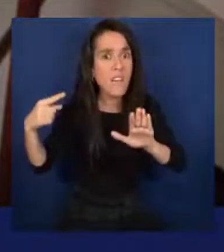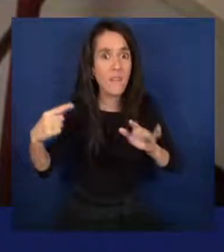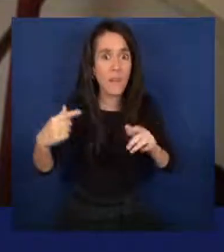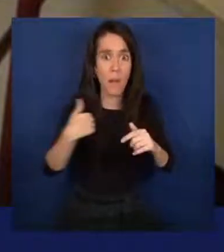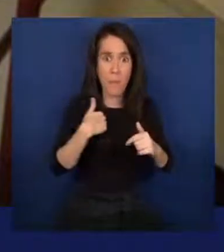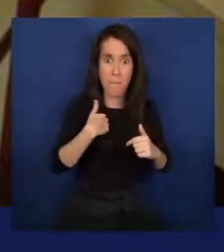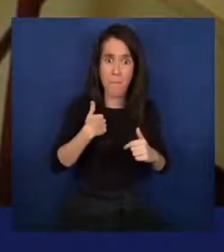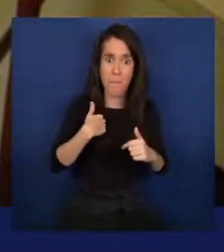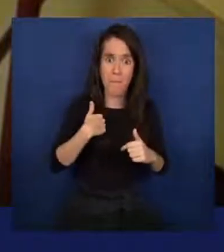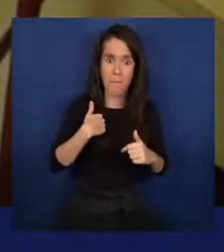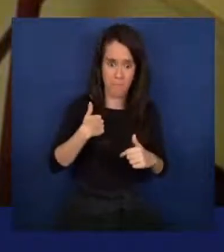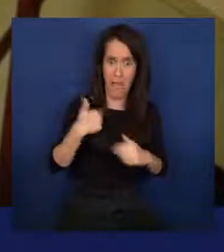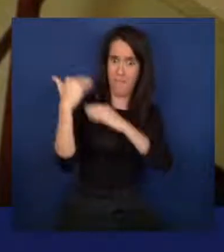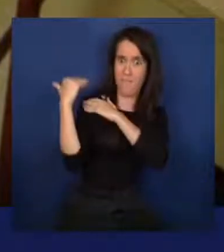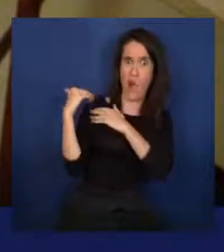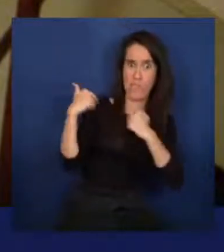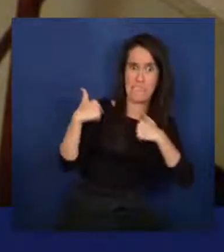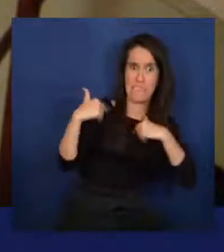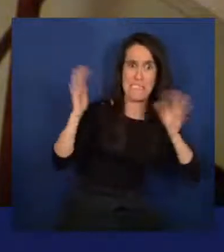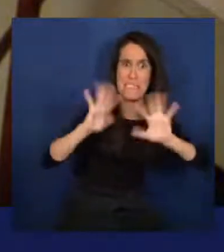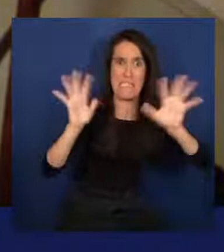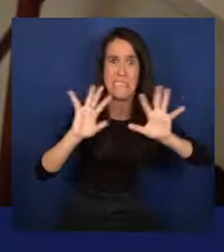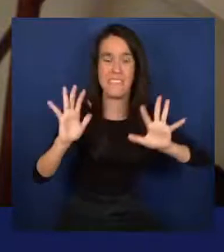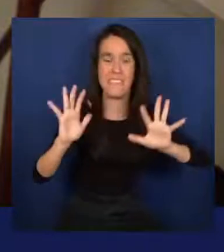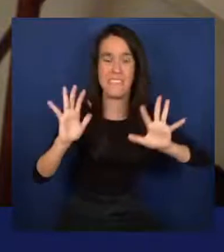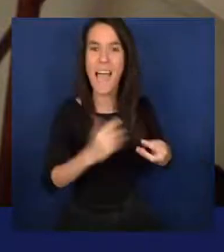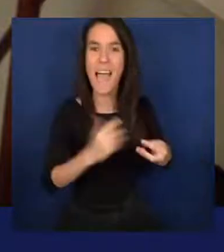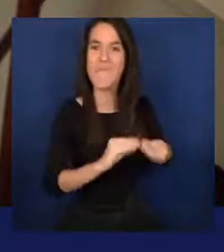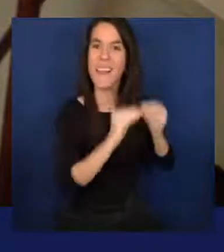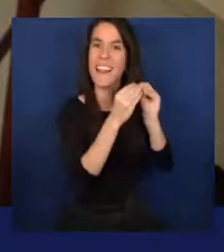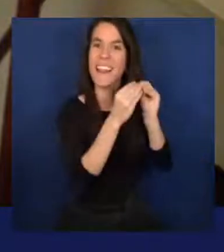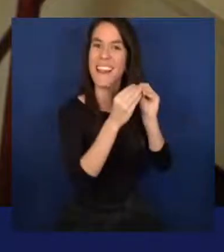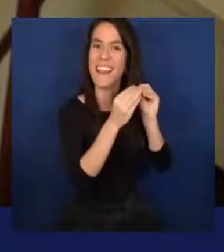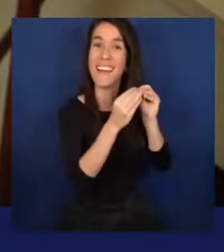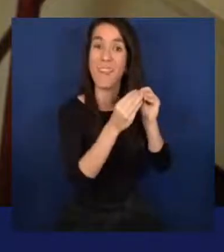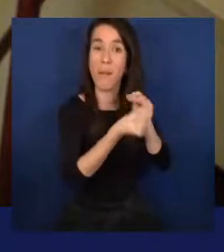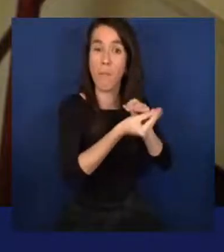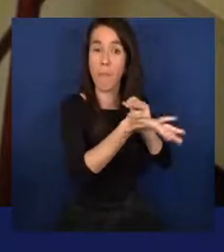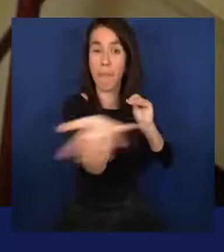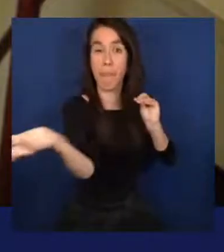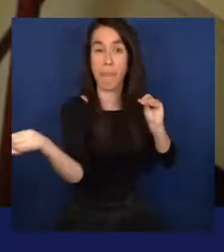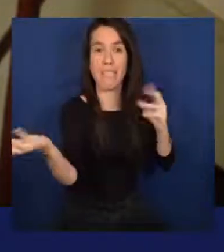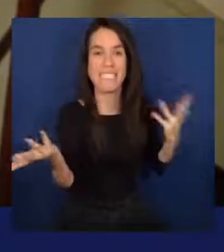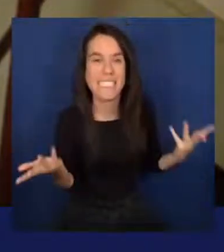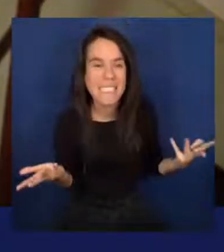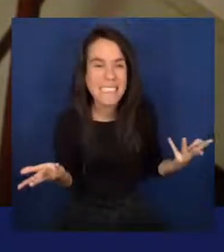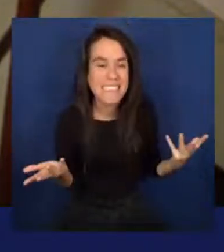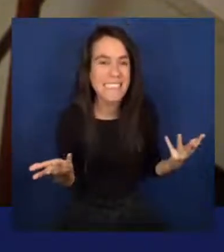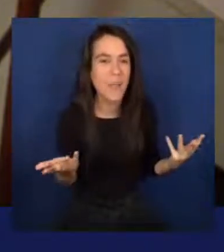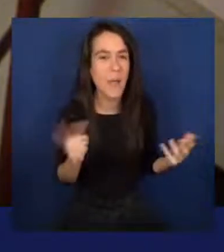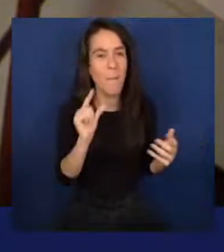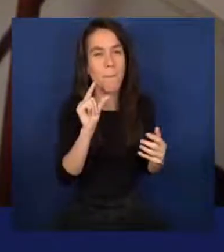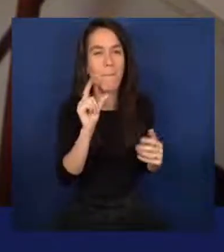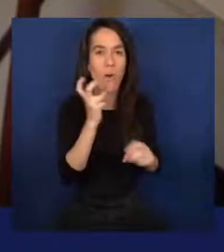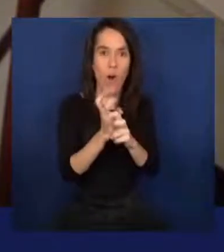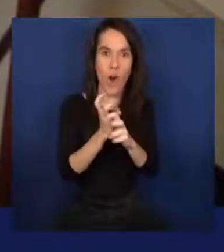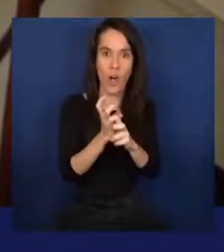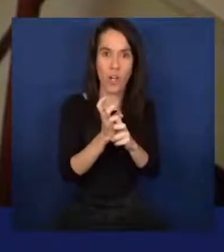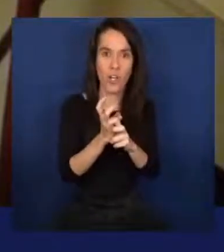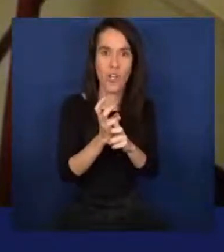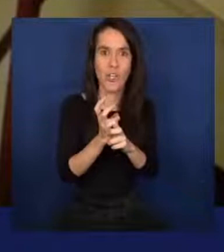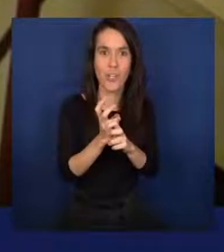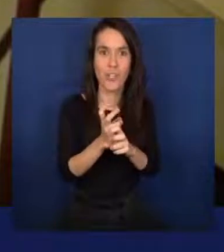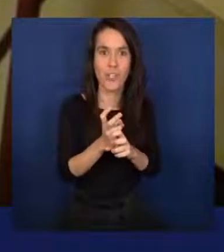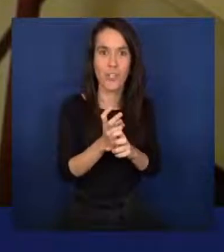way you can damage a lot. So not only to protect, let's say as a driver, you also put your seatbelt, right? So you want to protect yourself